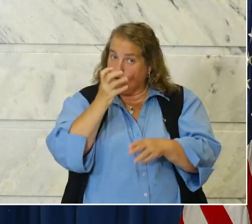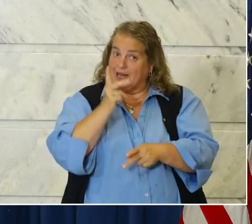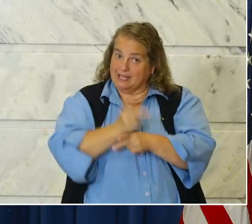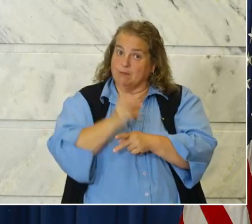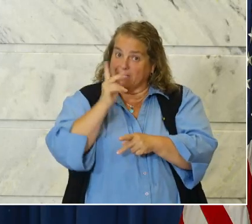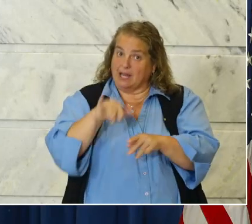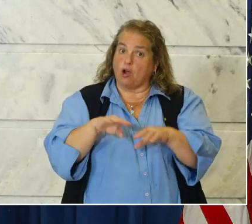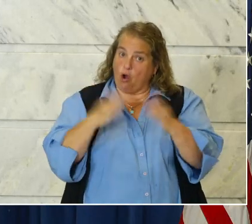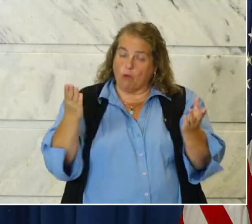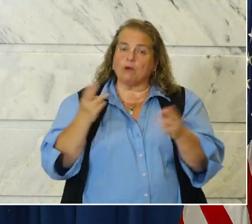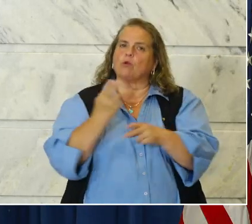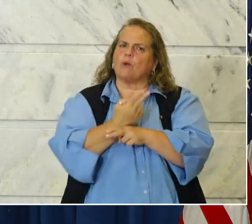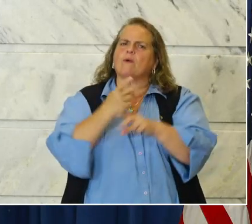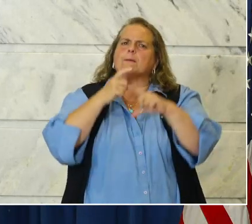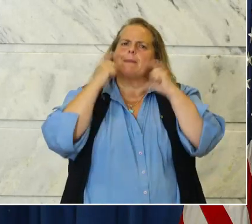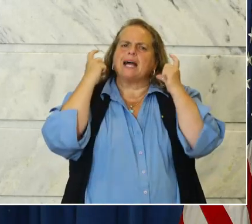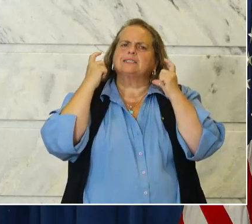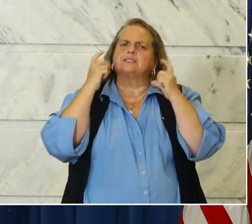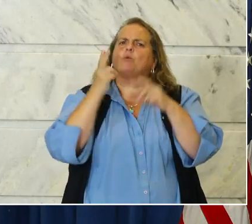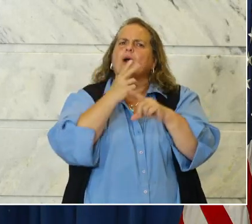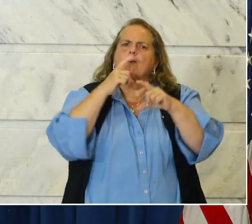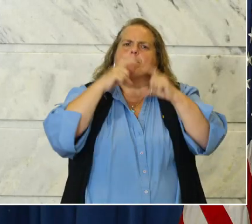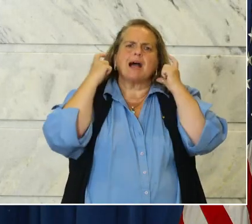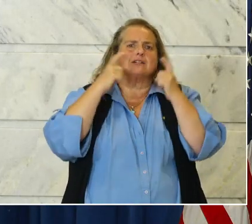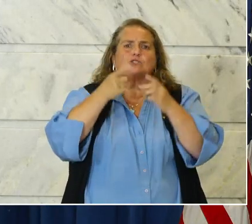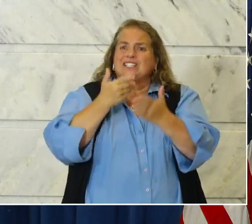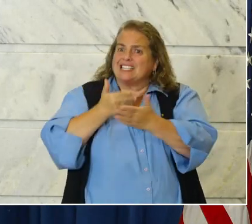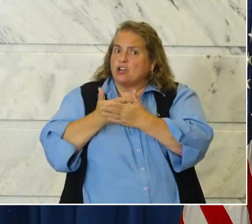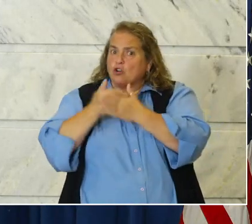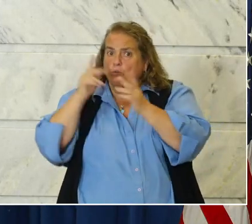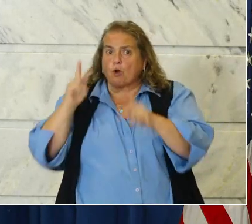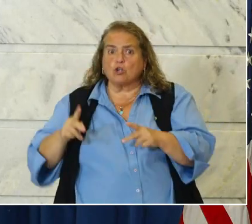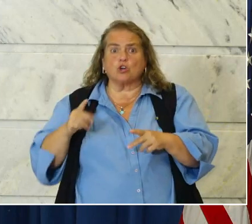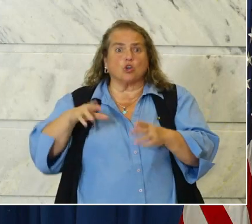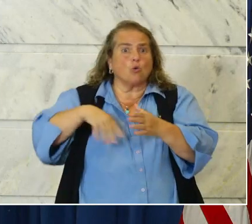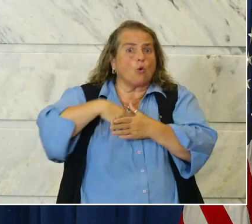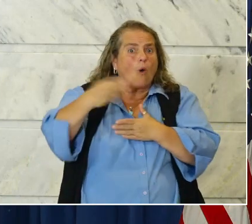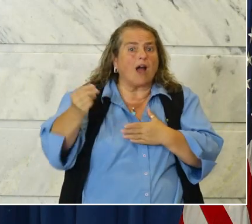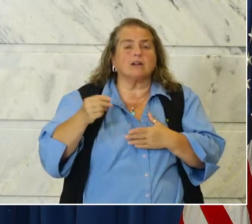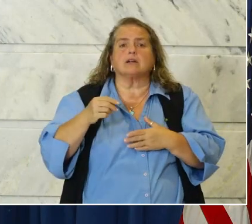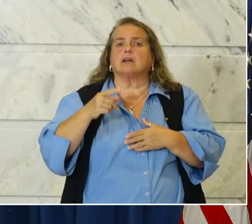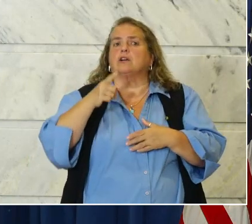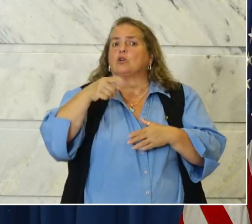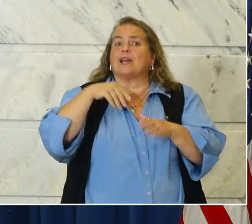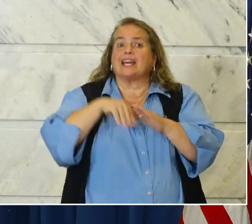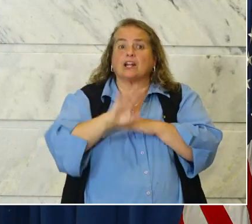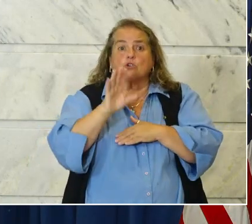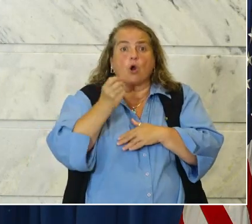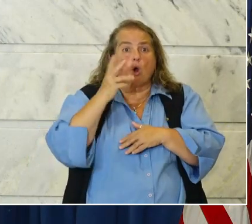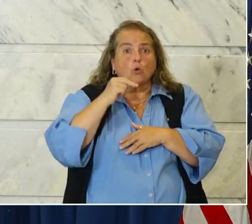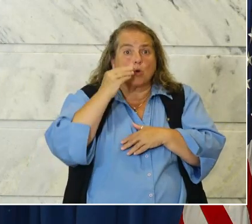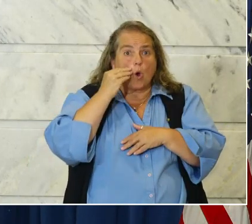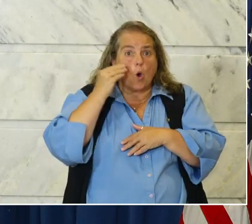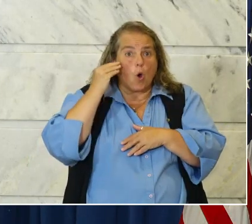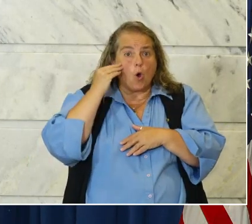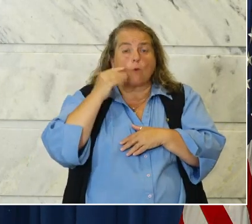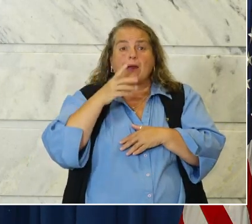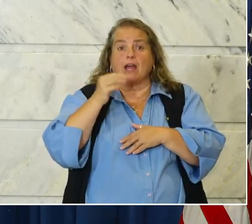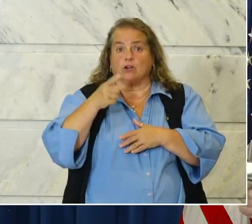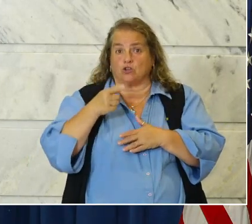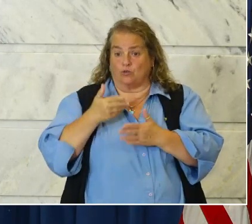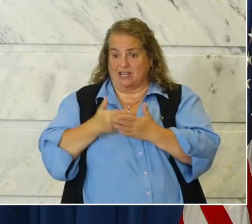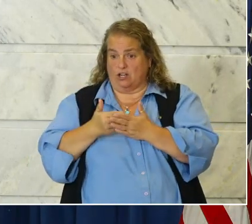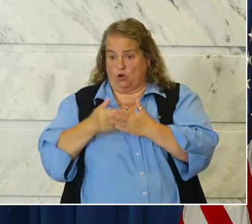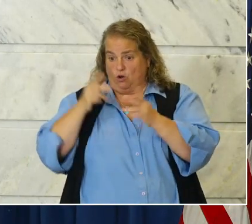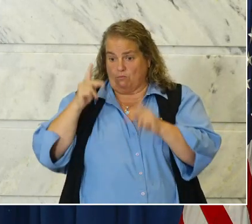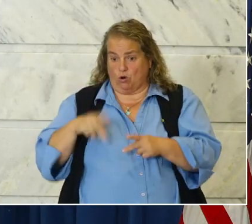wear a mask whenever you go out. Wear a mask whenever you're anywhere near anyone else. Wear a mask when you come into your own household and you're by someone vulnerable after